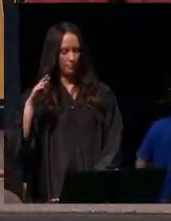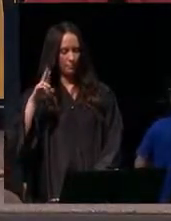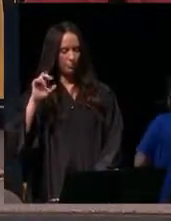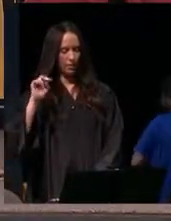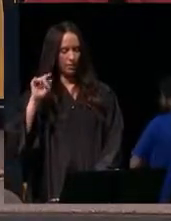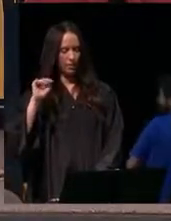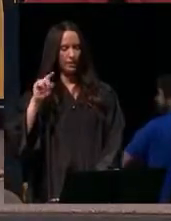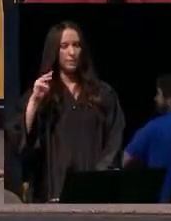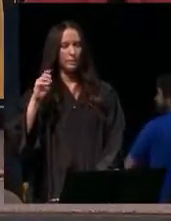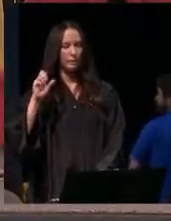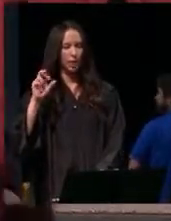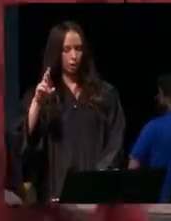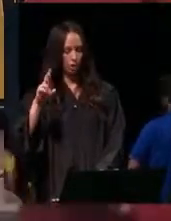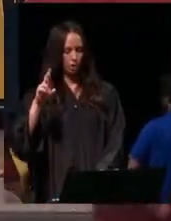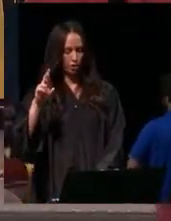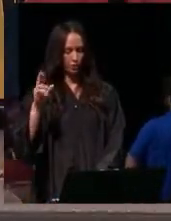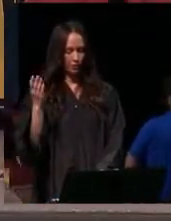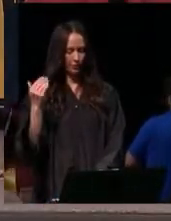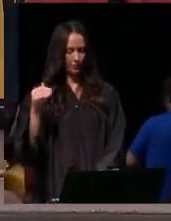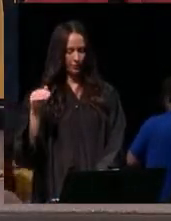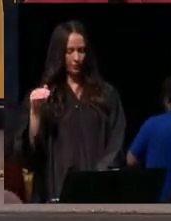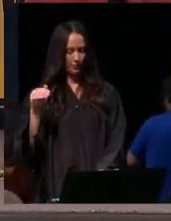Brent Meyer.